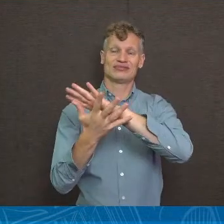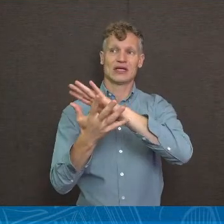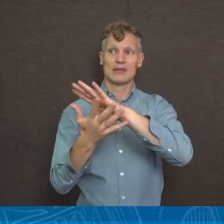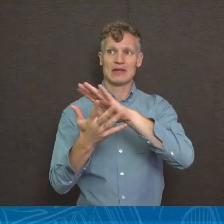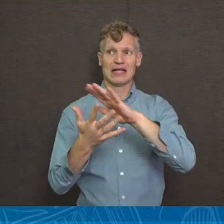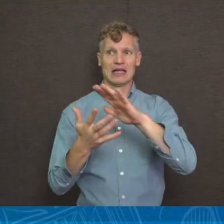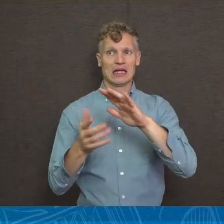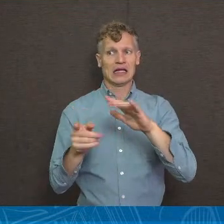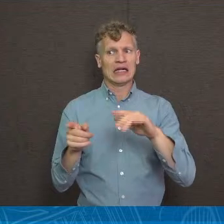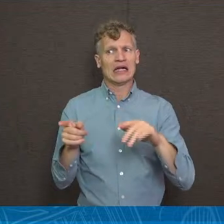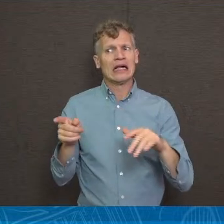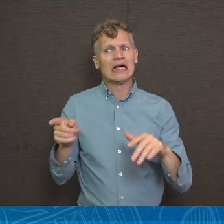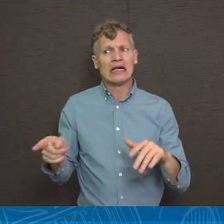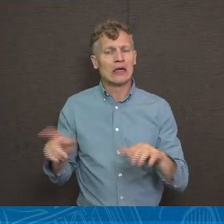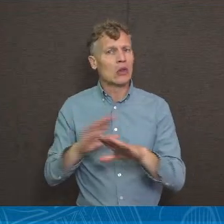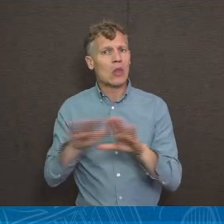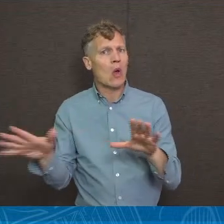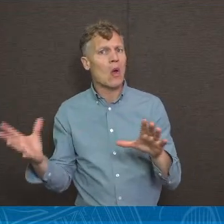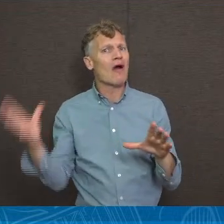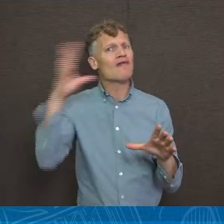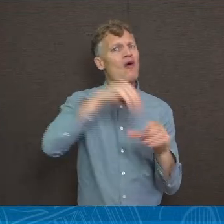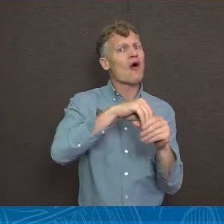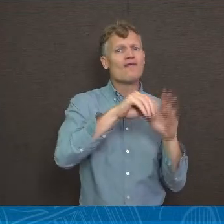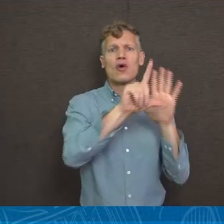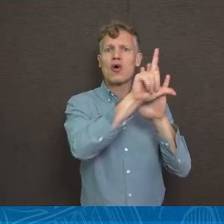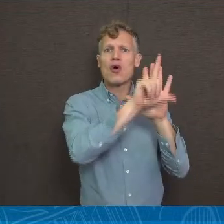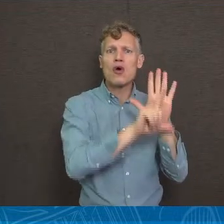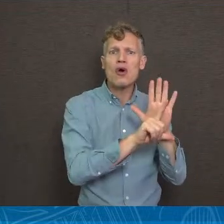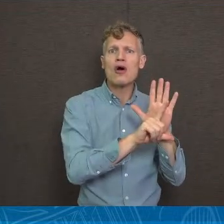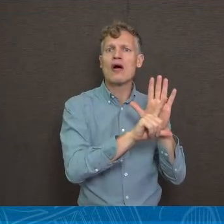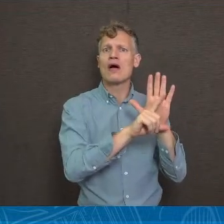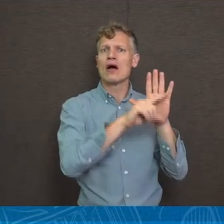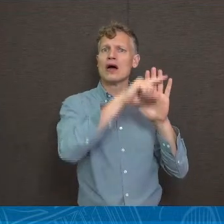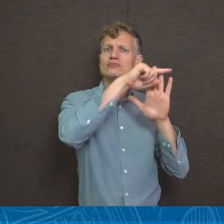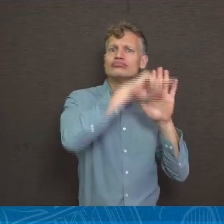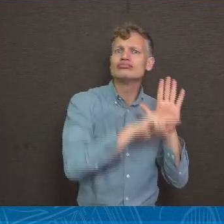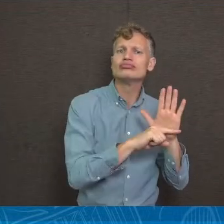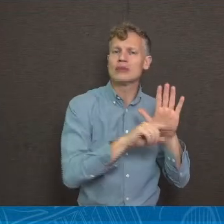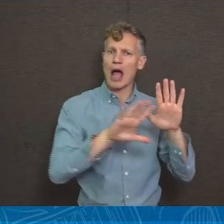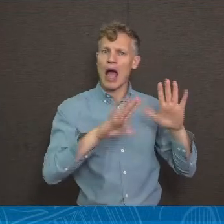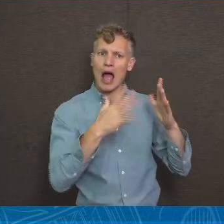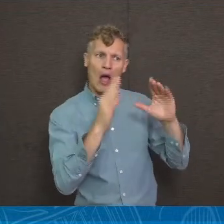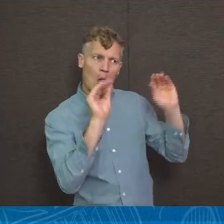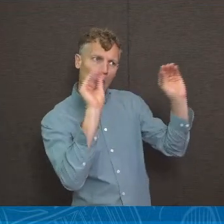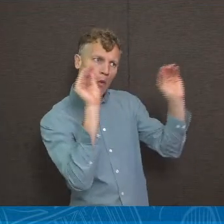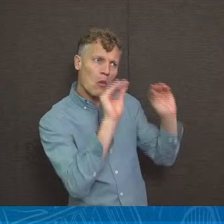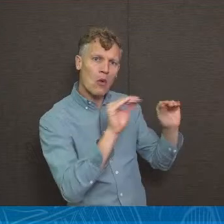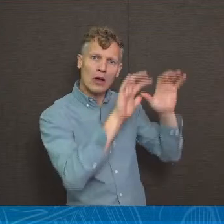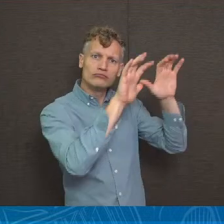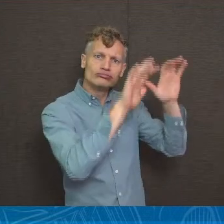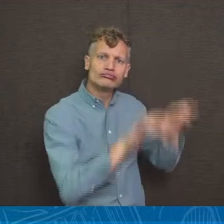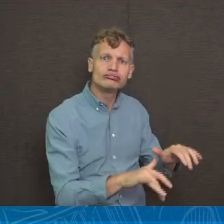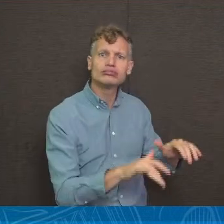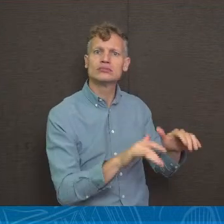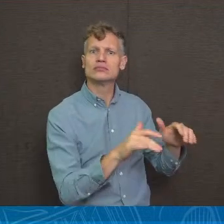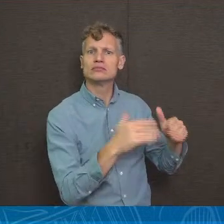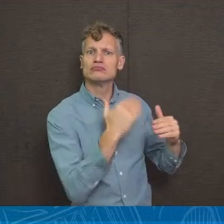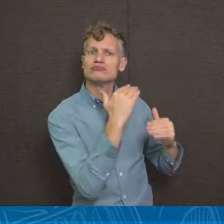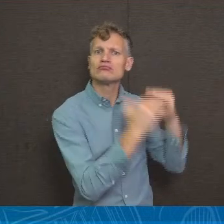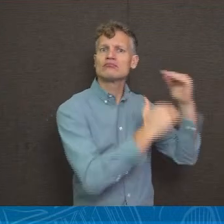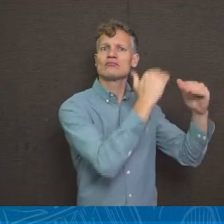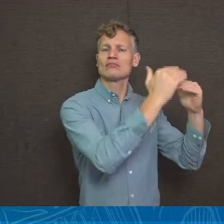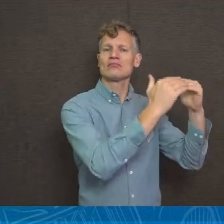development of law, policy and practice. And so common action areas such as